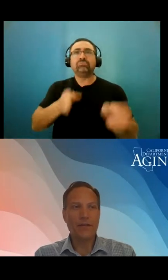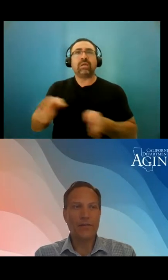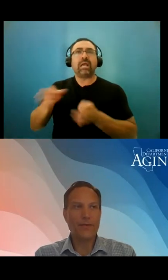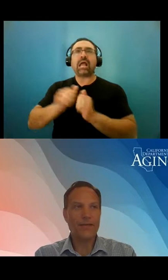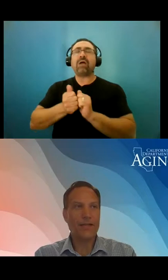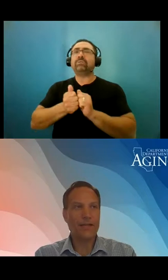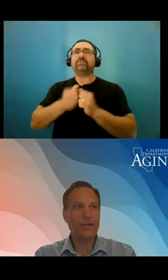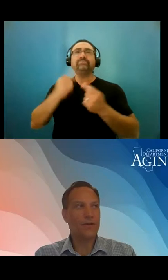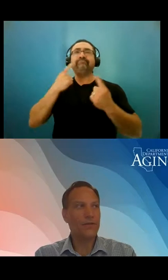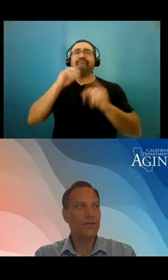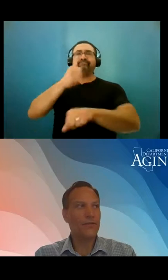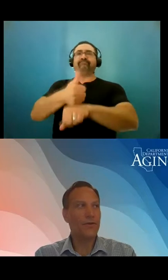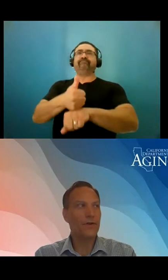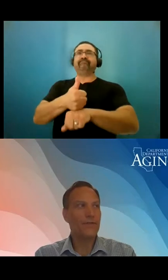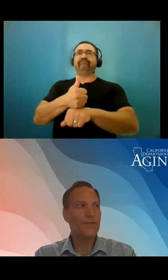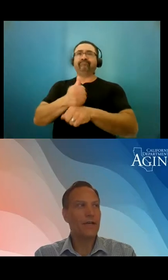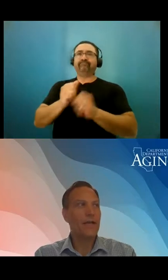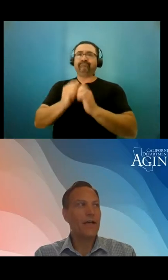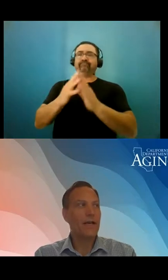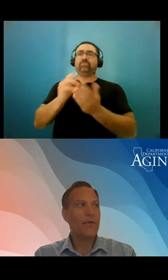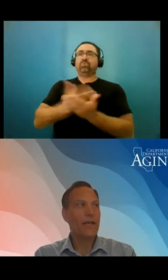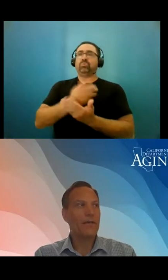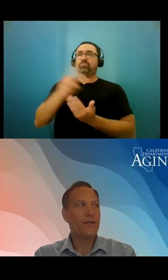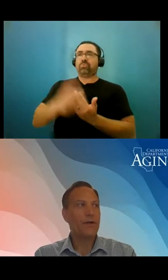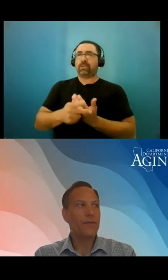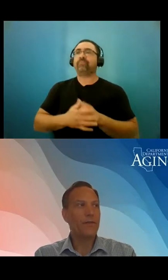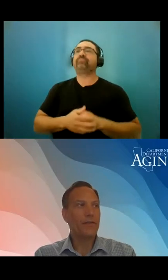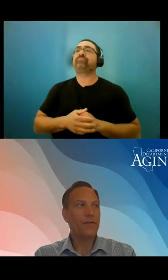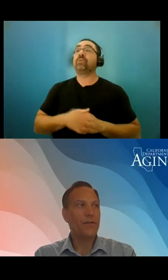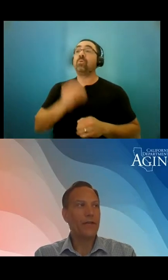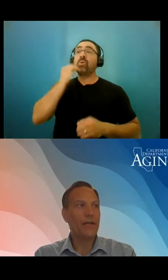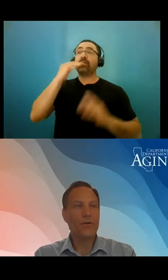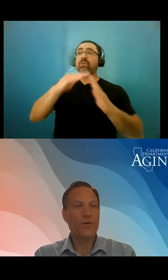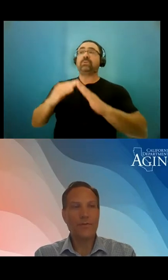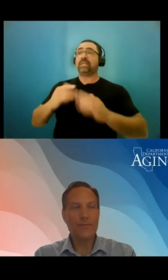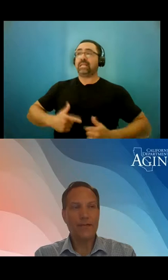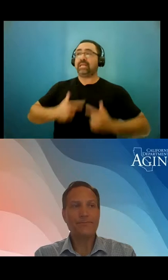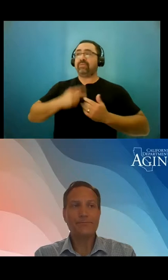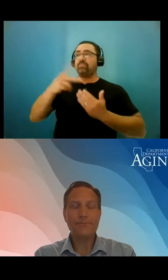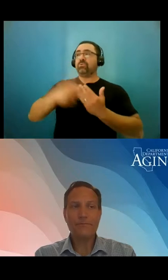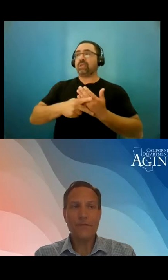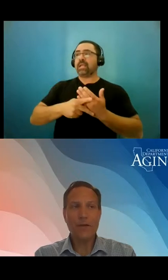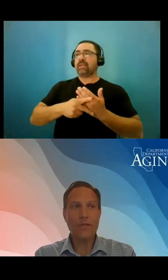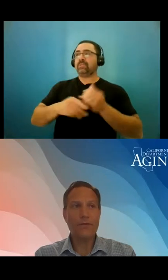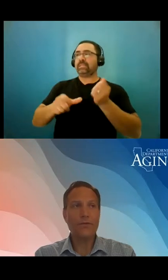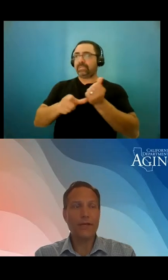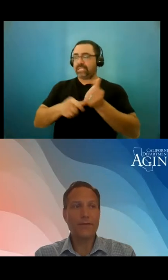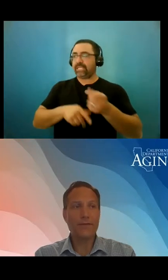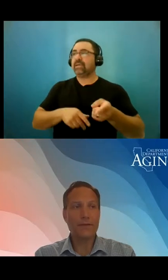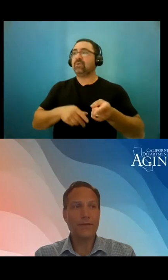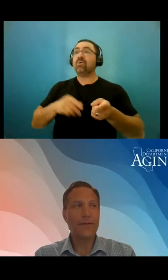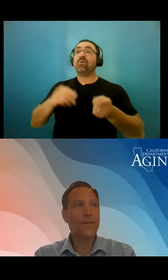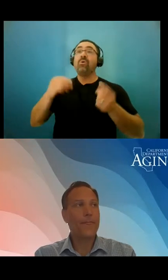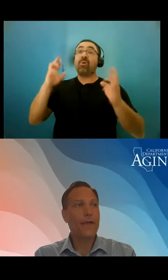effectively implement and launch our new programs. We have a new home and community living program deputy that we hope to